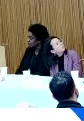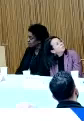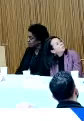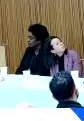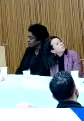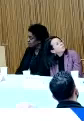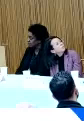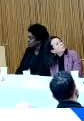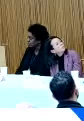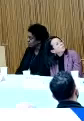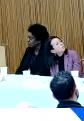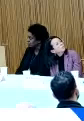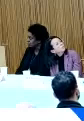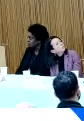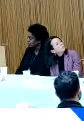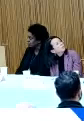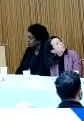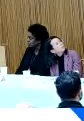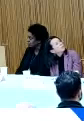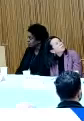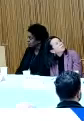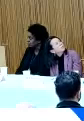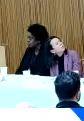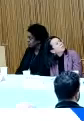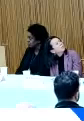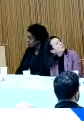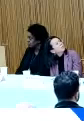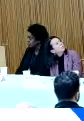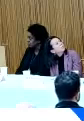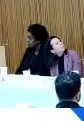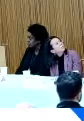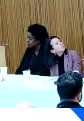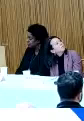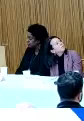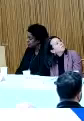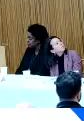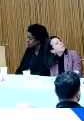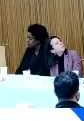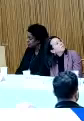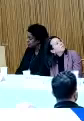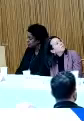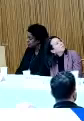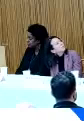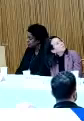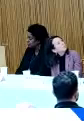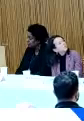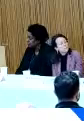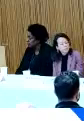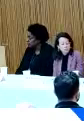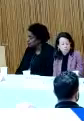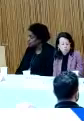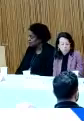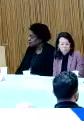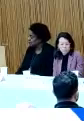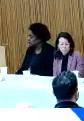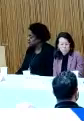state and National associations have a role to play in this commemoration today we're leading efforts to expand fair housing